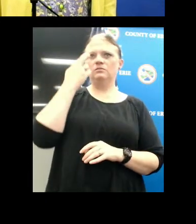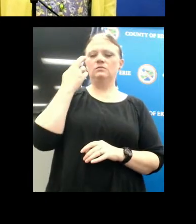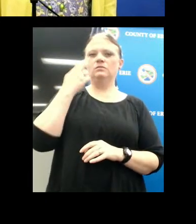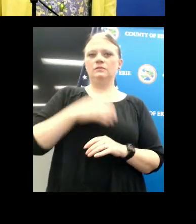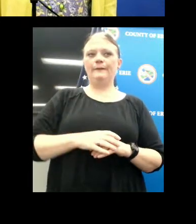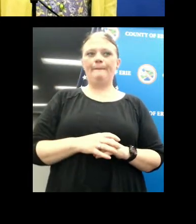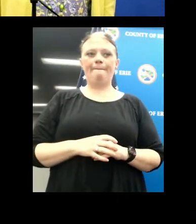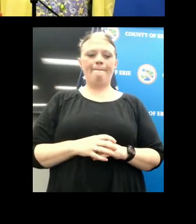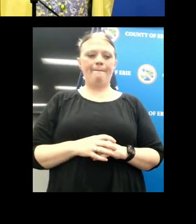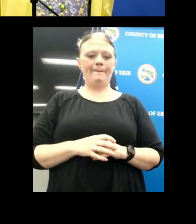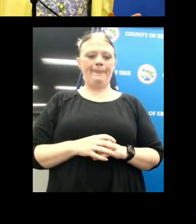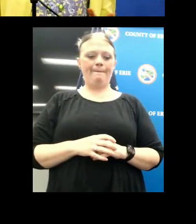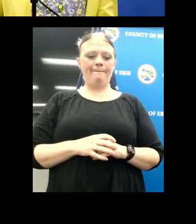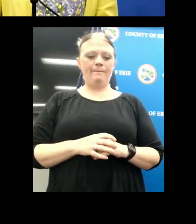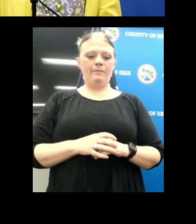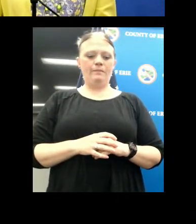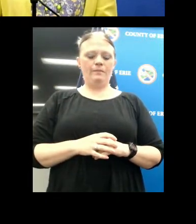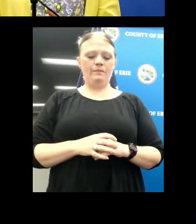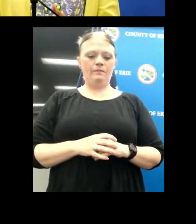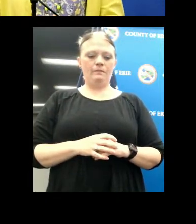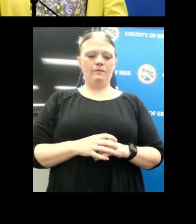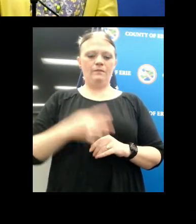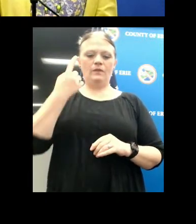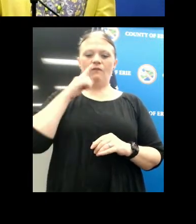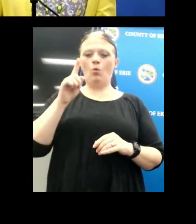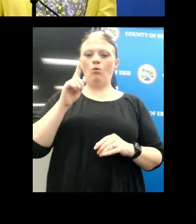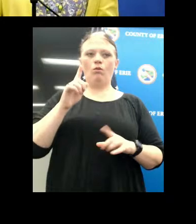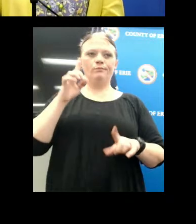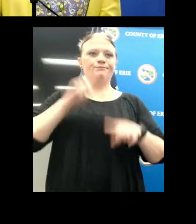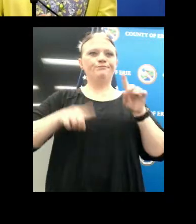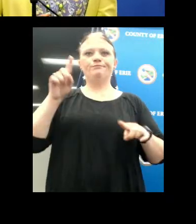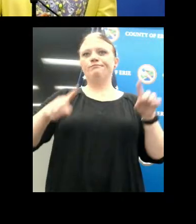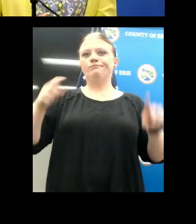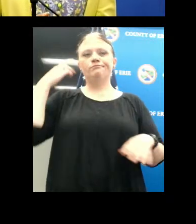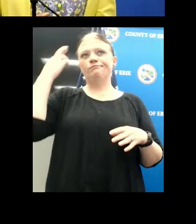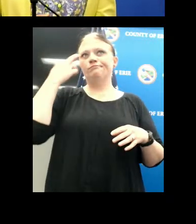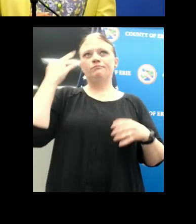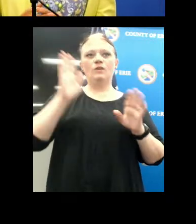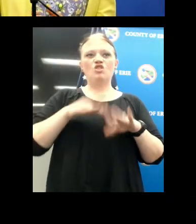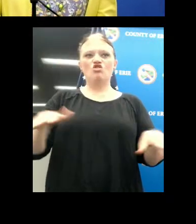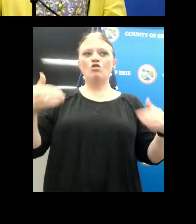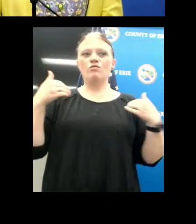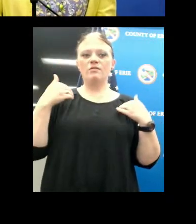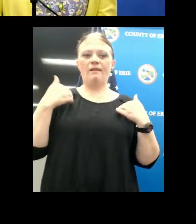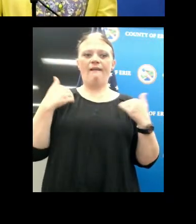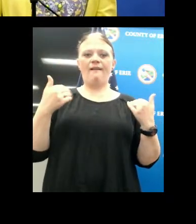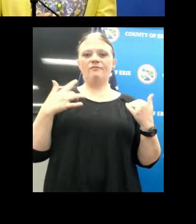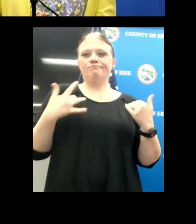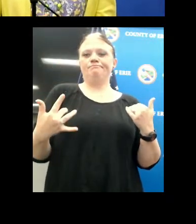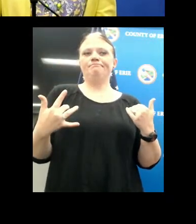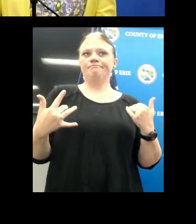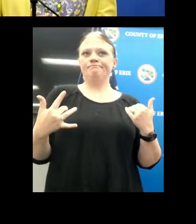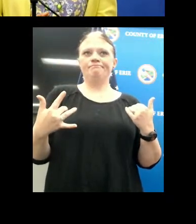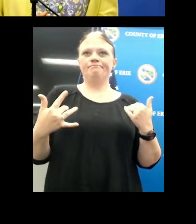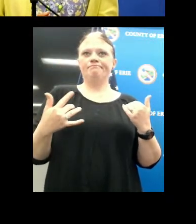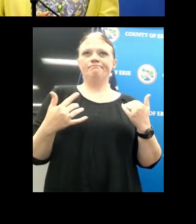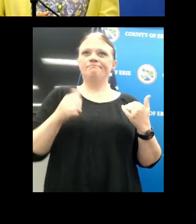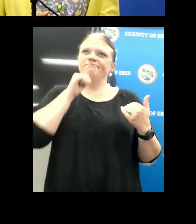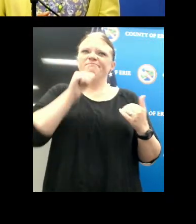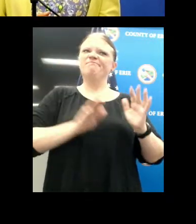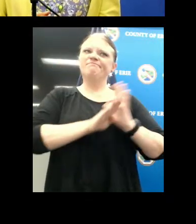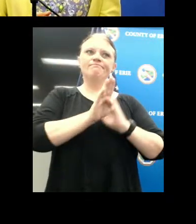that for some different variety of reasons, children have a less likelihood of developing symptoms